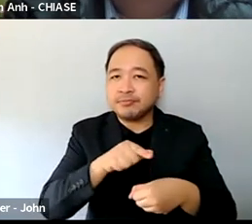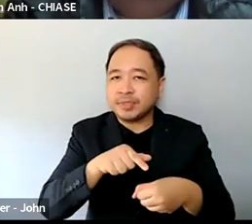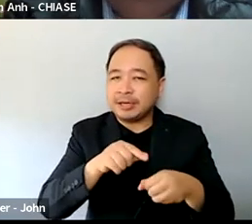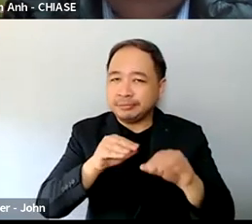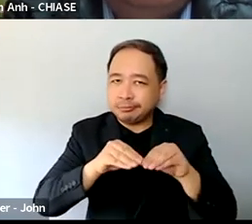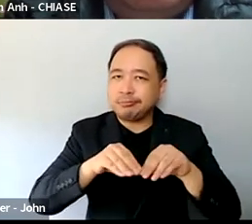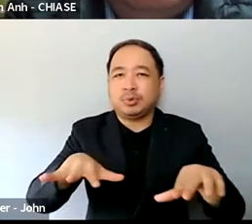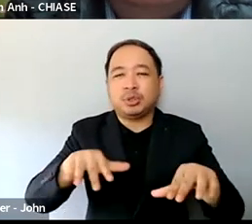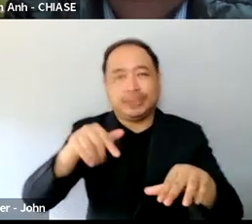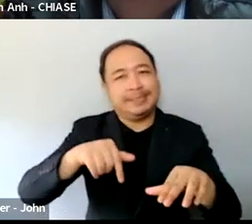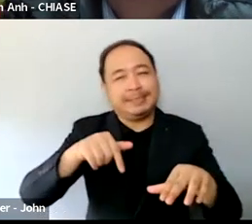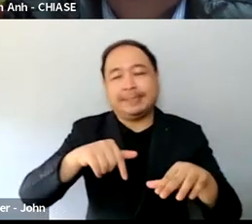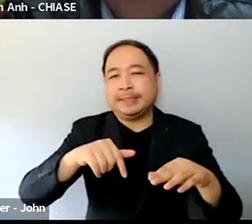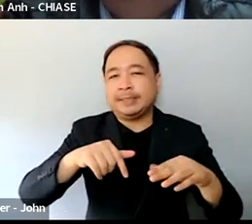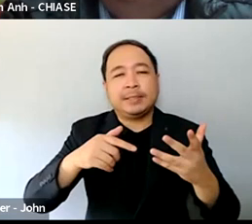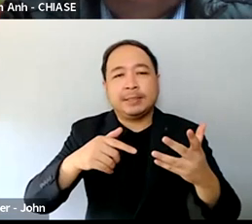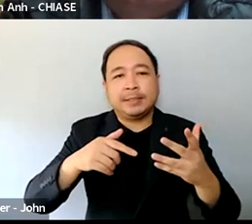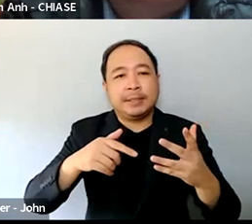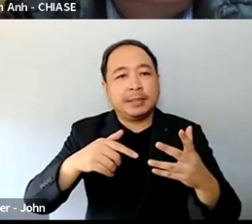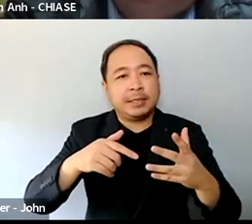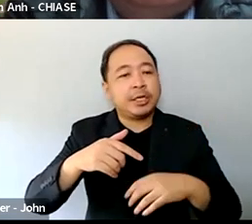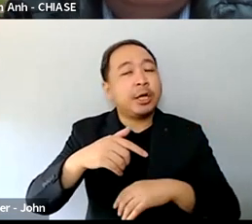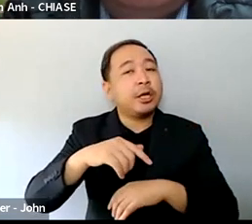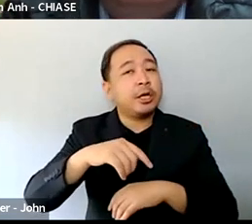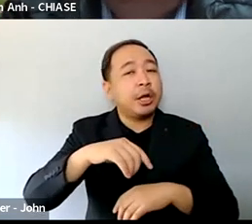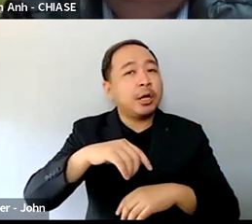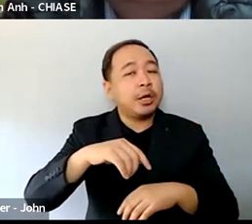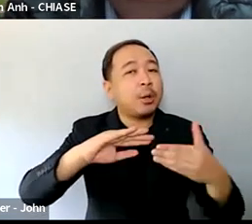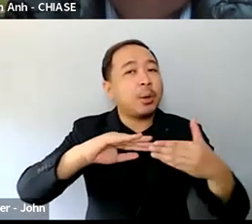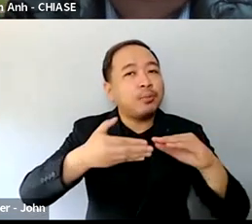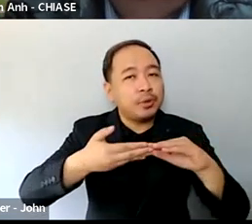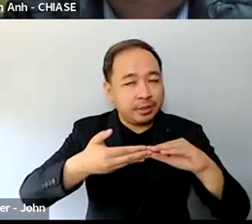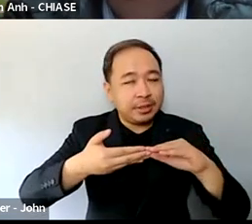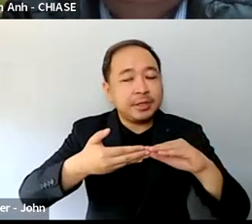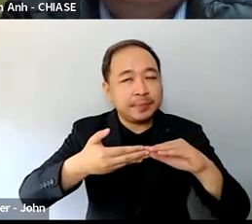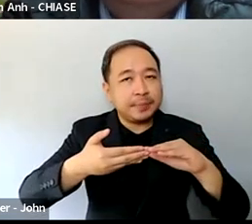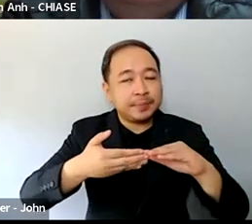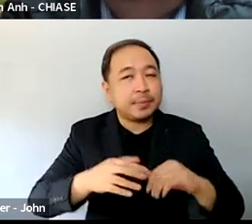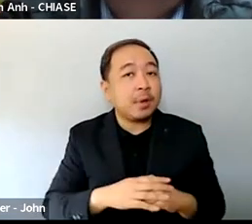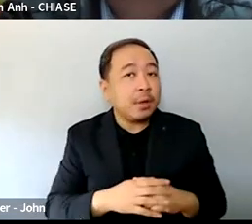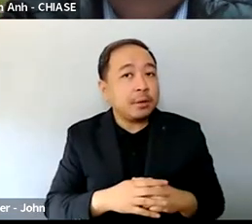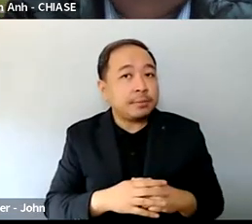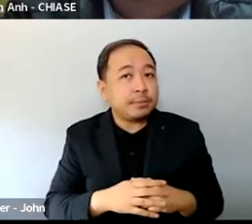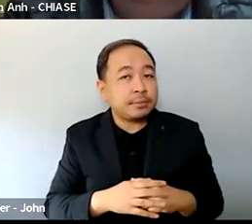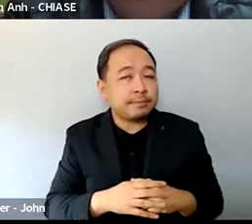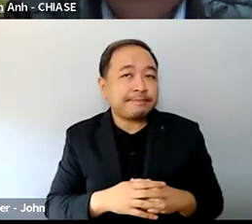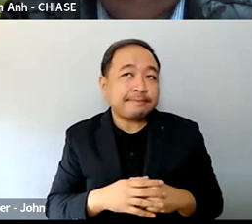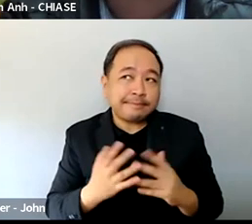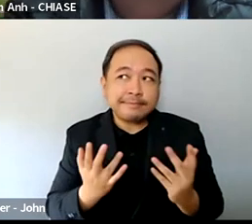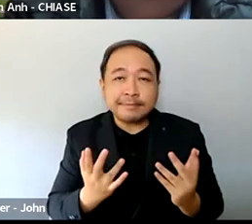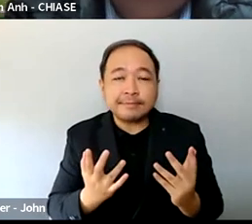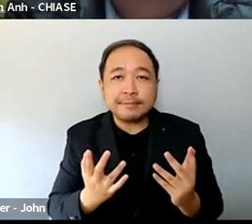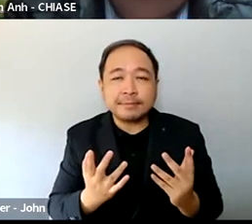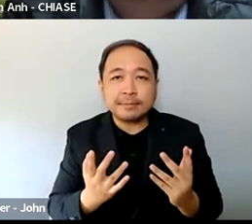our community where we work. From our experience, in normal case, women